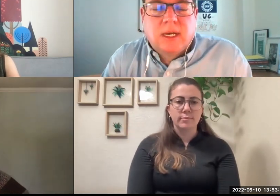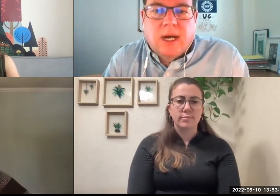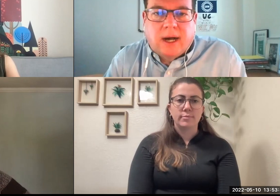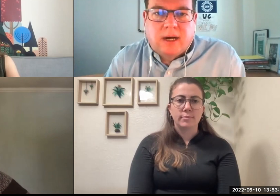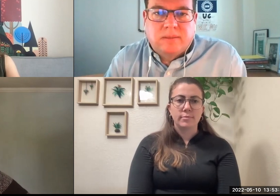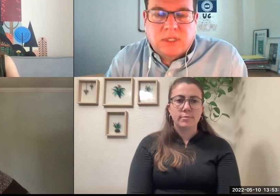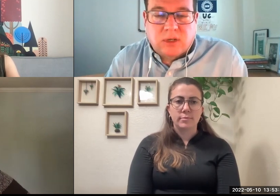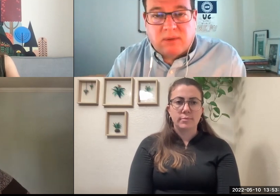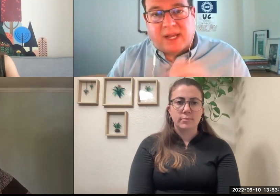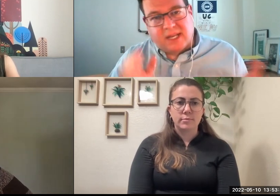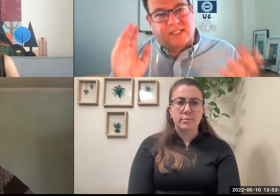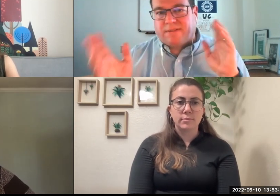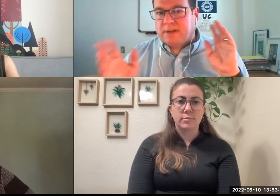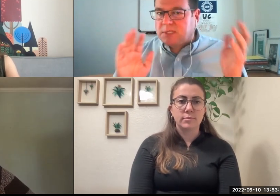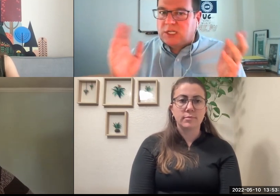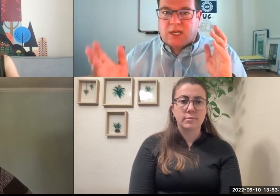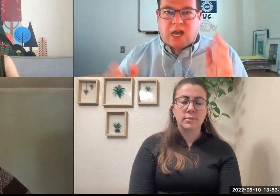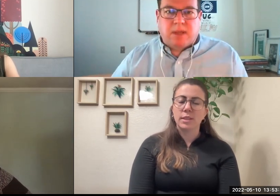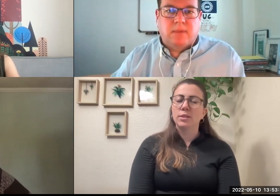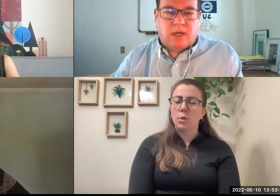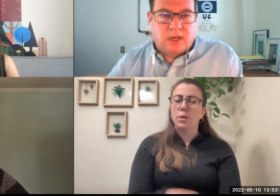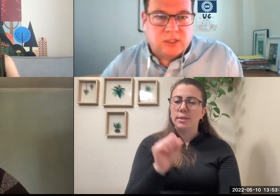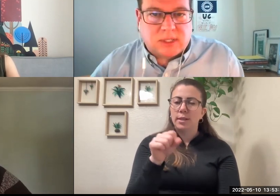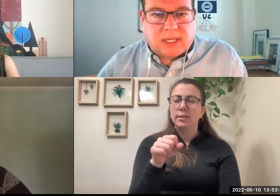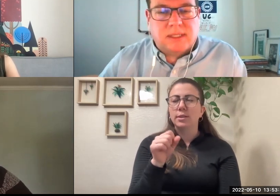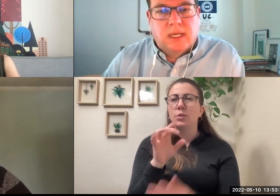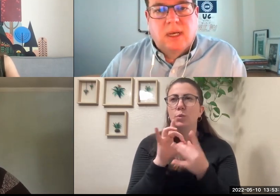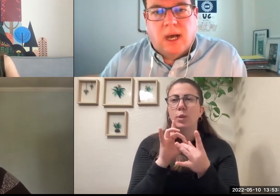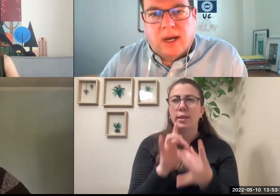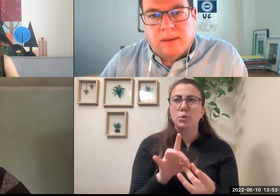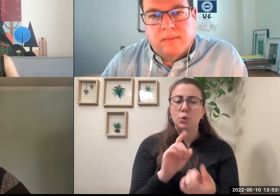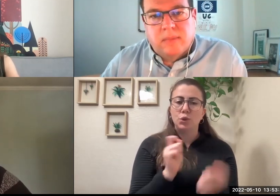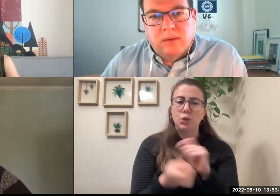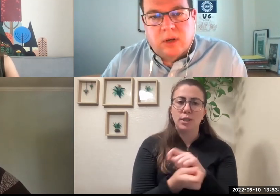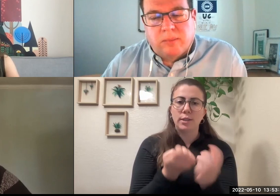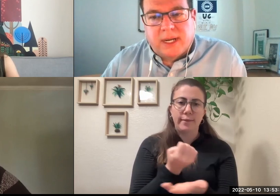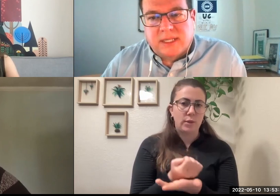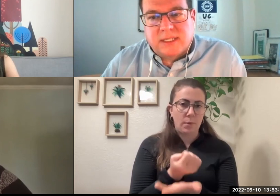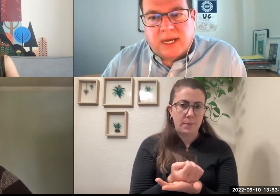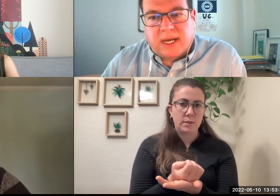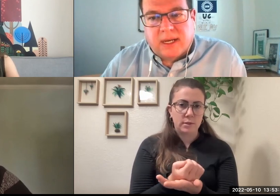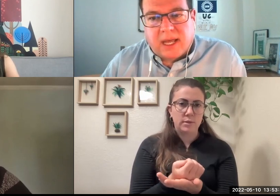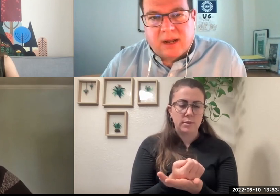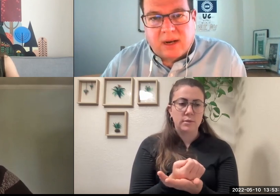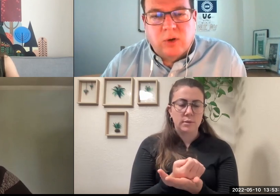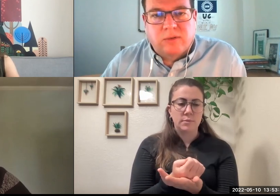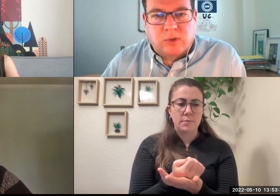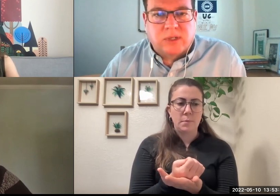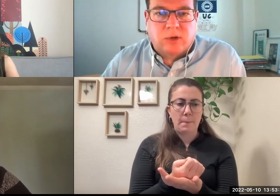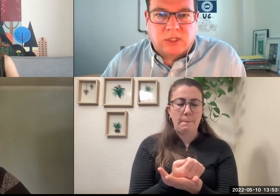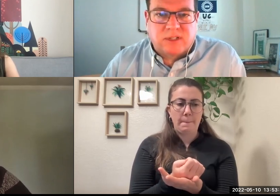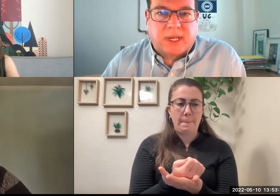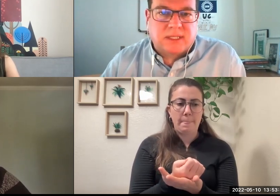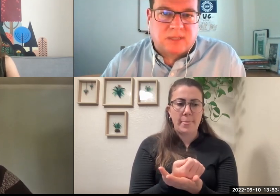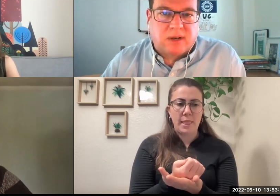means. So some of that is definitely changing economy sorts of things, but it's and a move towards